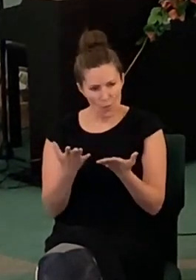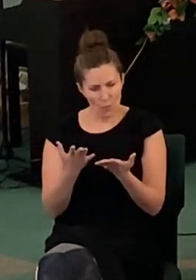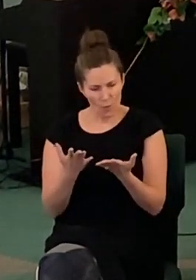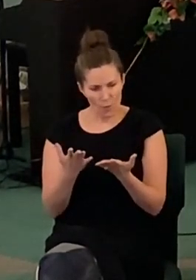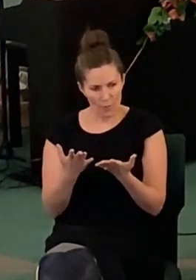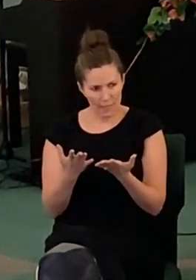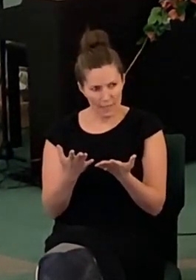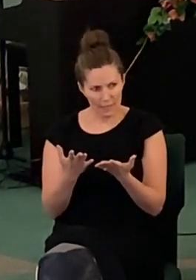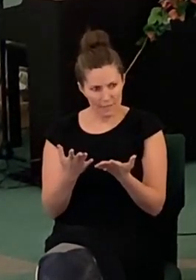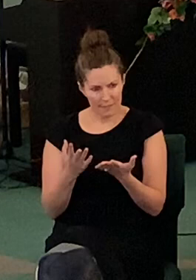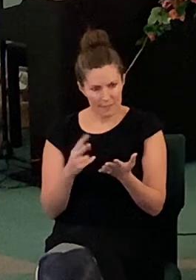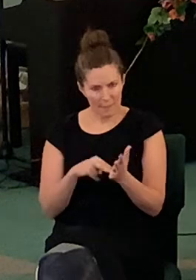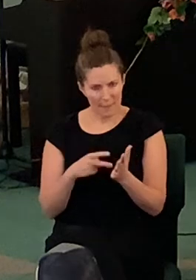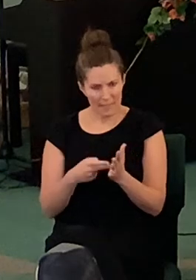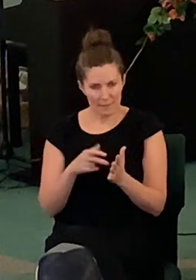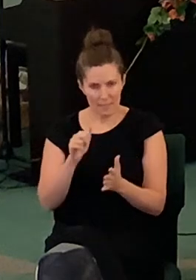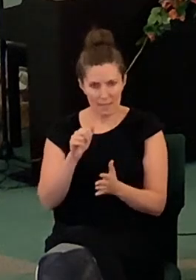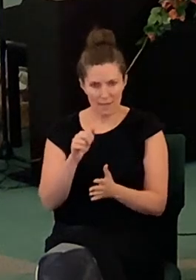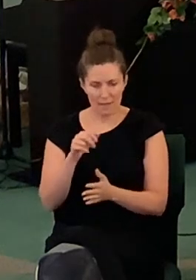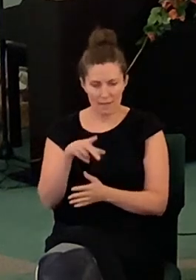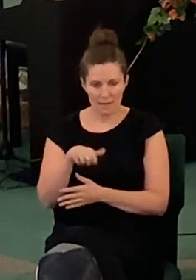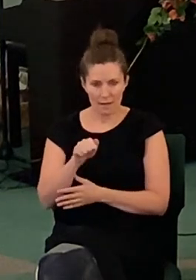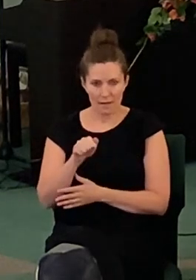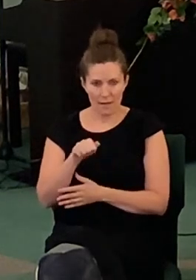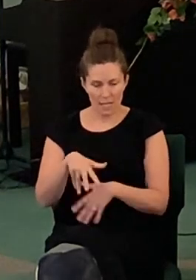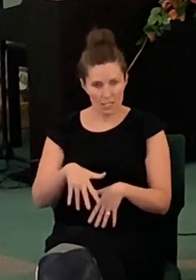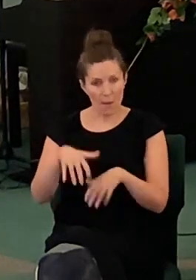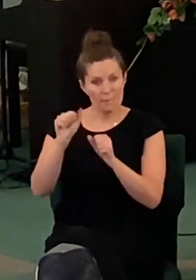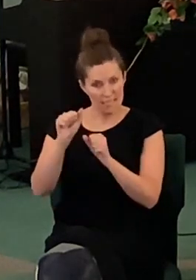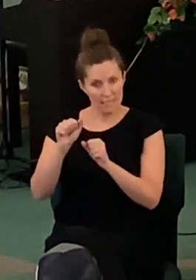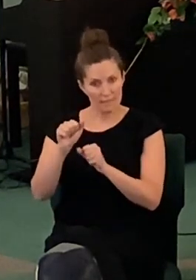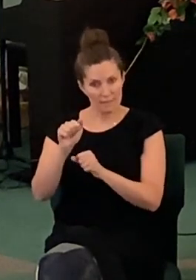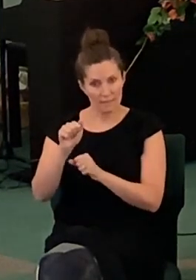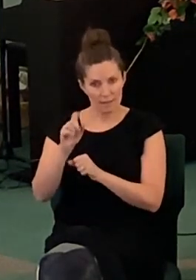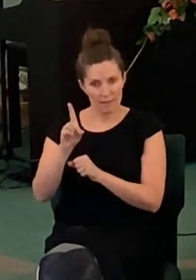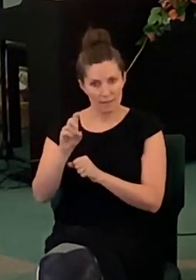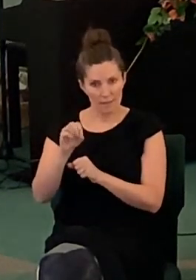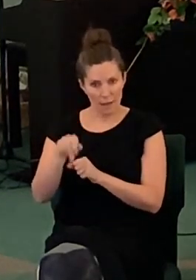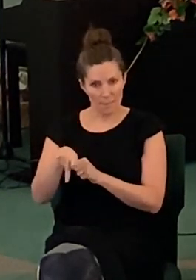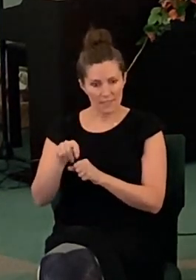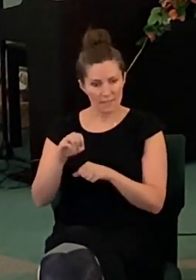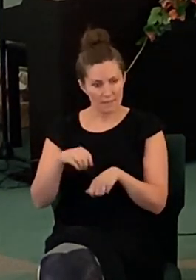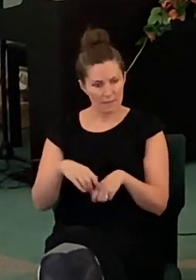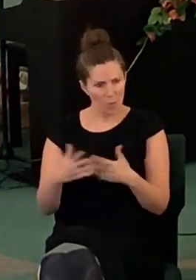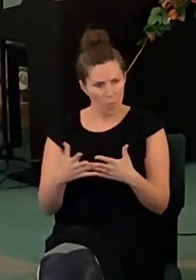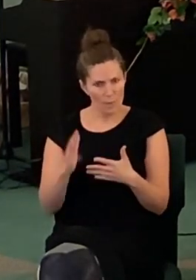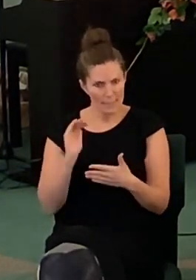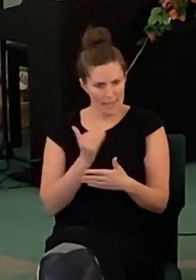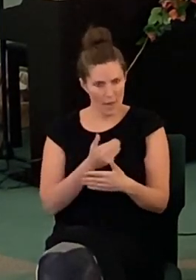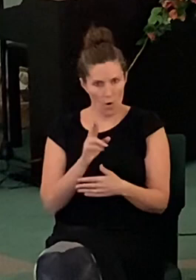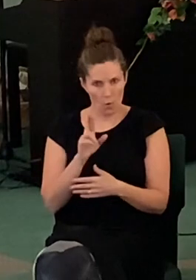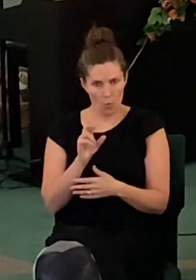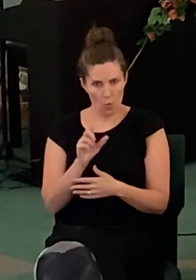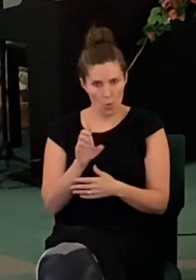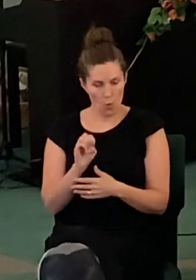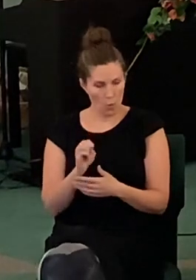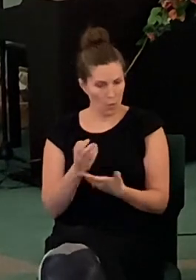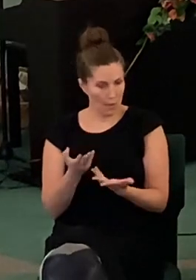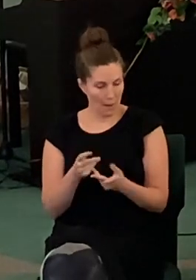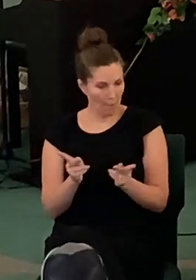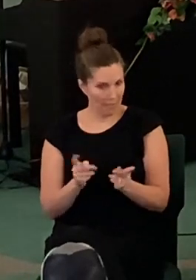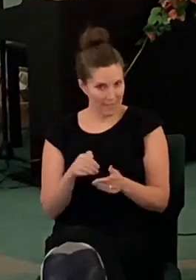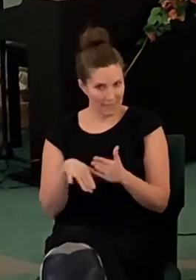to be adopted into his spiritual family? What is our role or our place in that family, and what are we supposed to